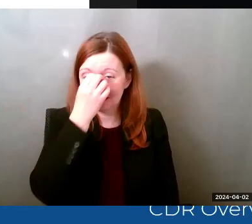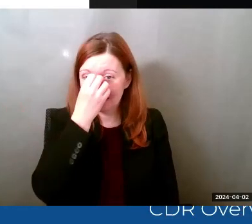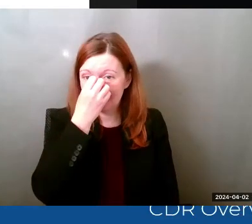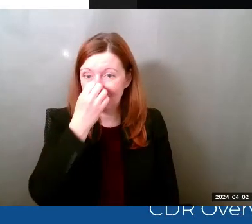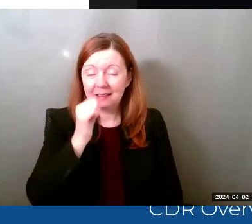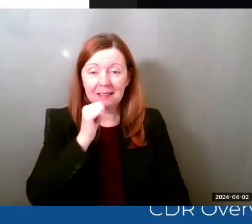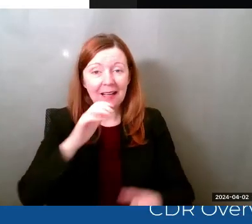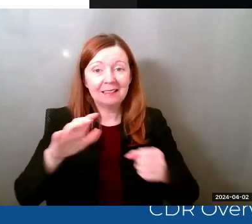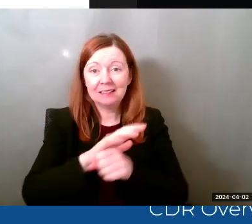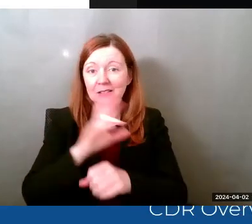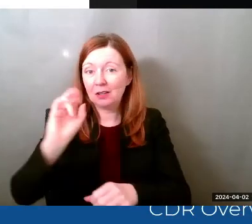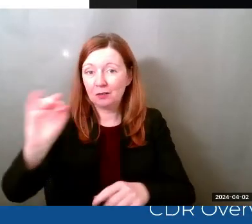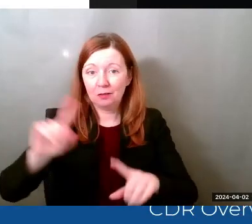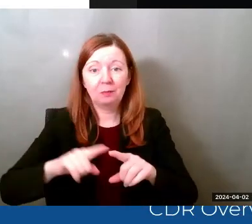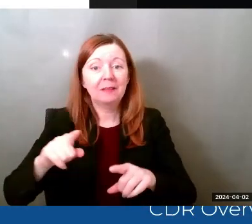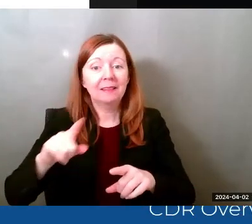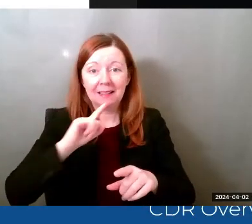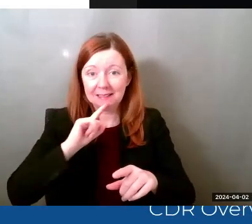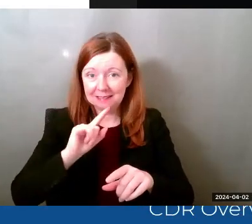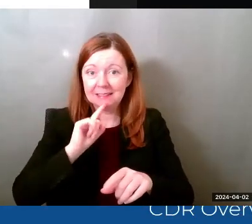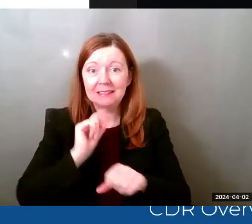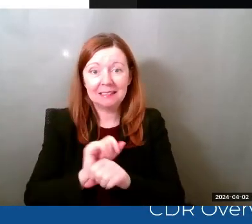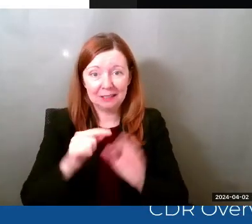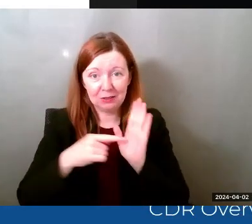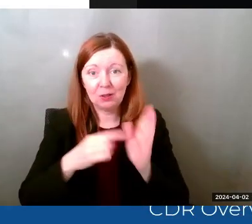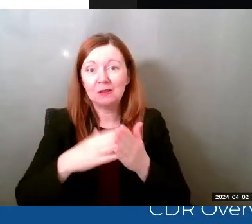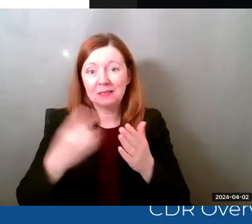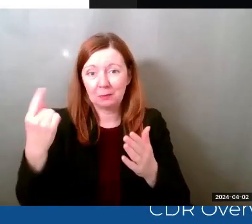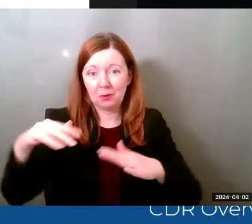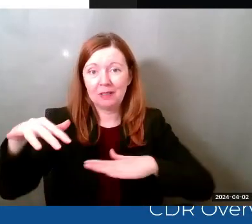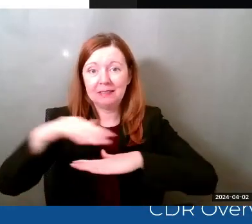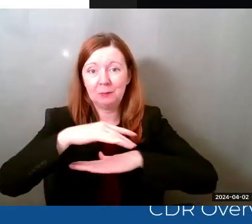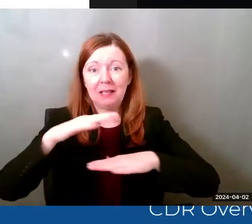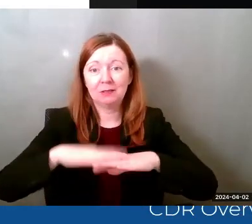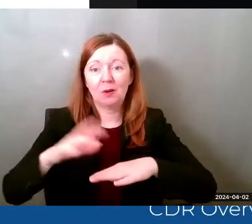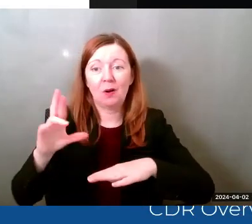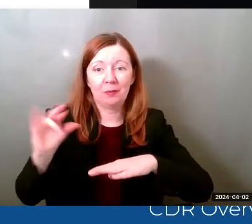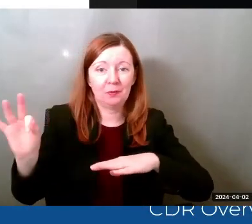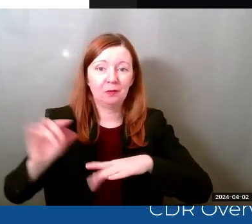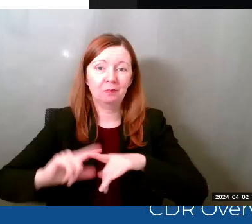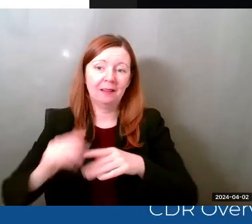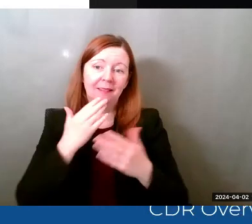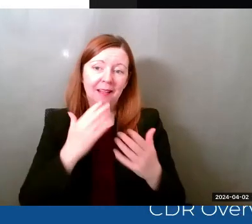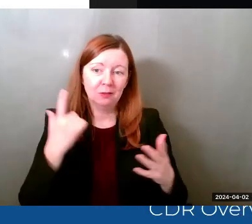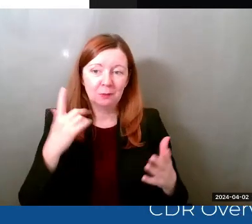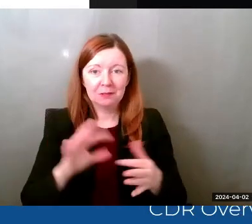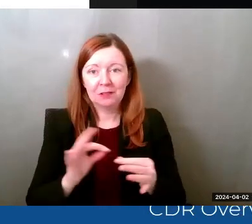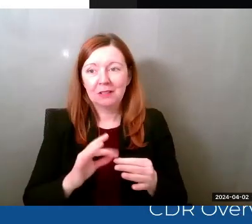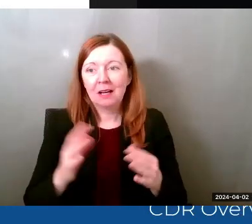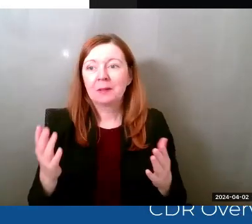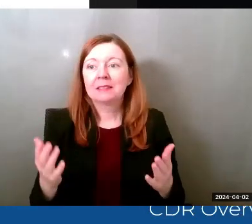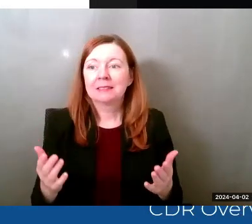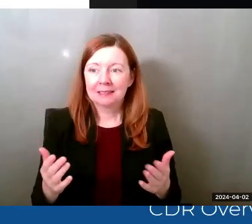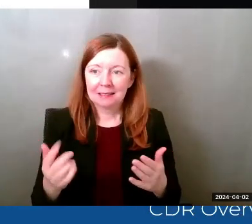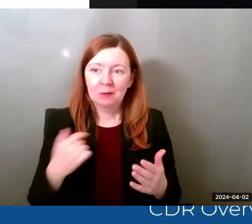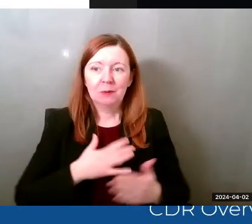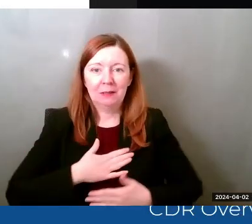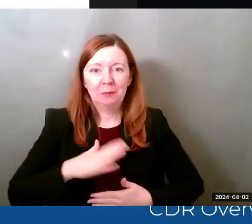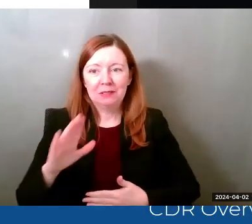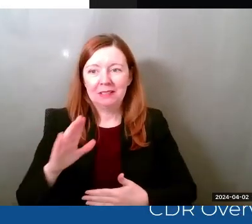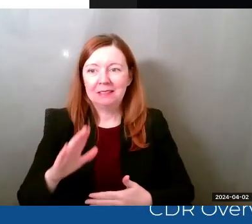the entire roof, but I do believe that they did show some green space on the roof. But thank you so much for your comments, and we